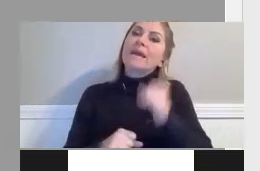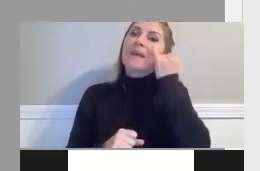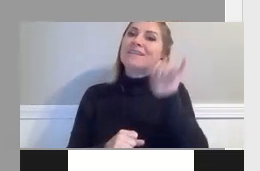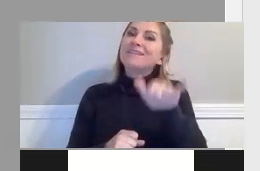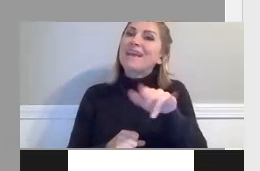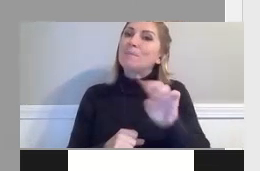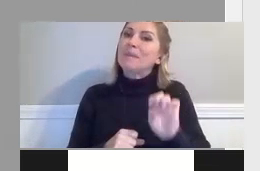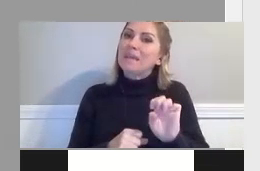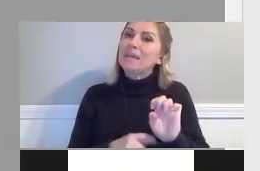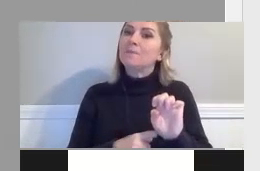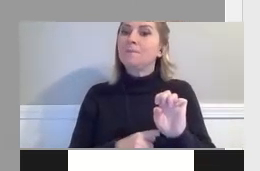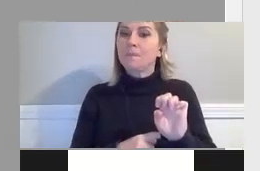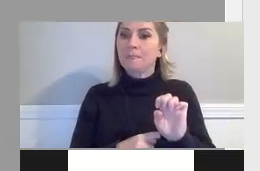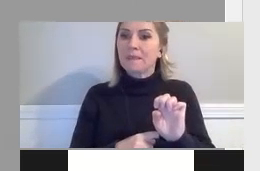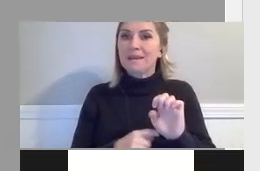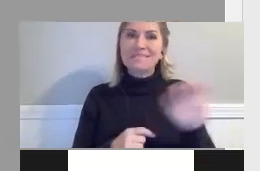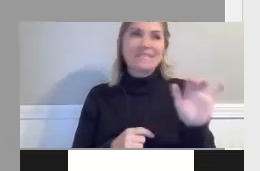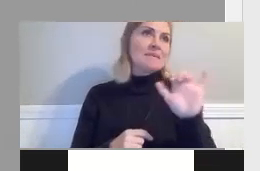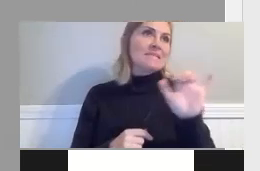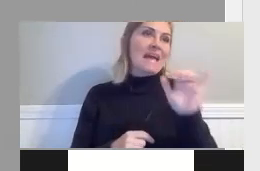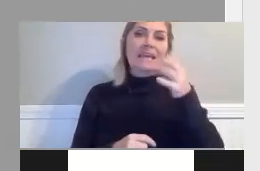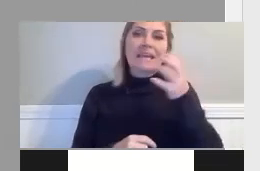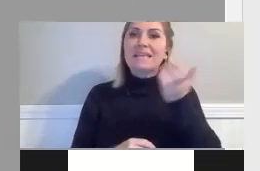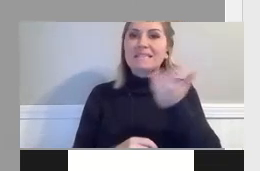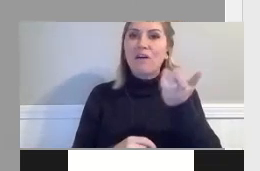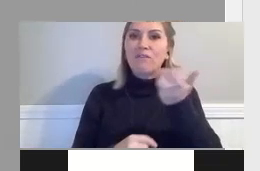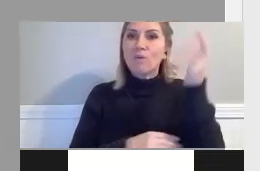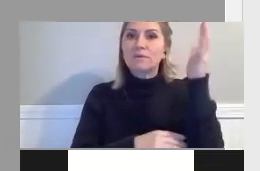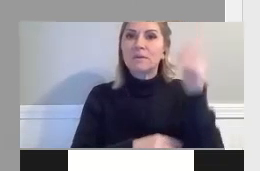be cell phone towers, right? So place as